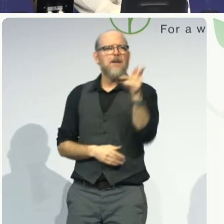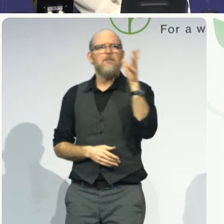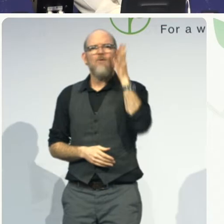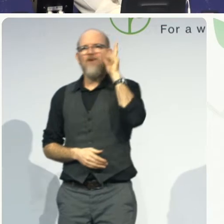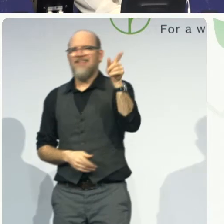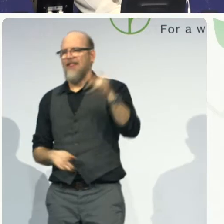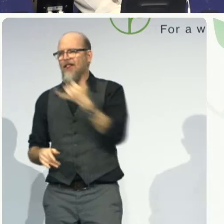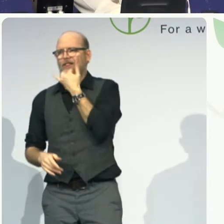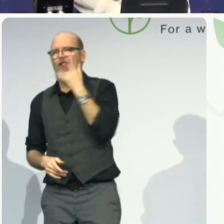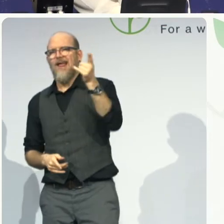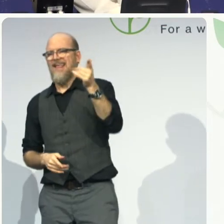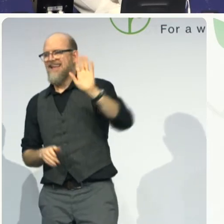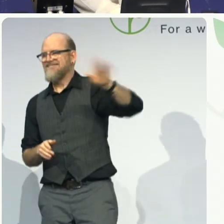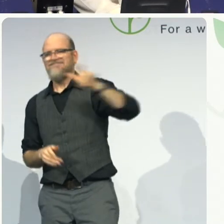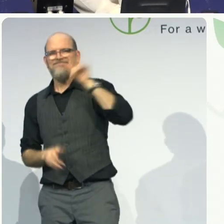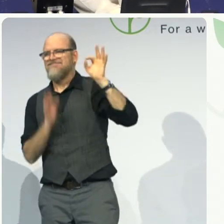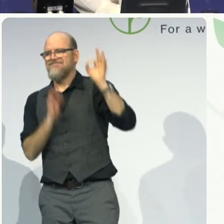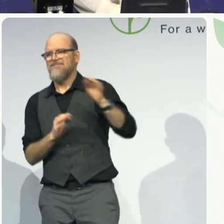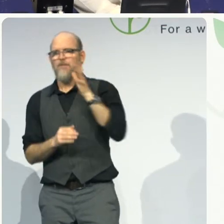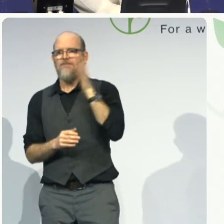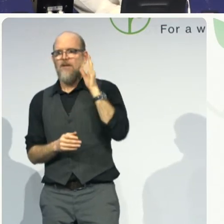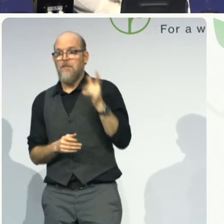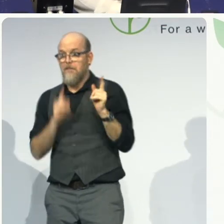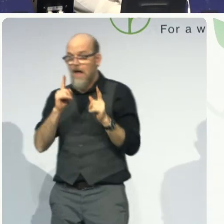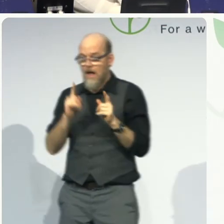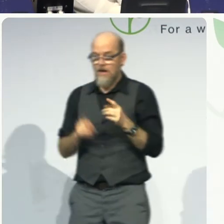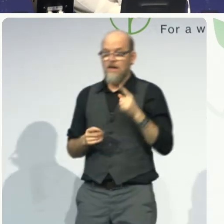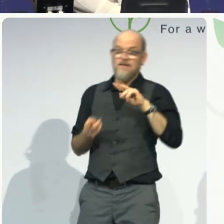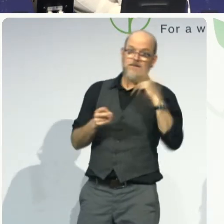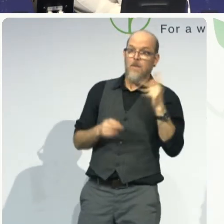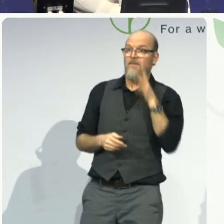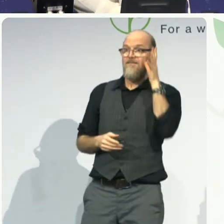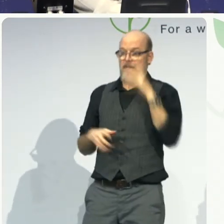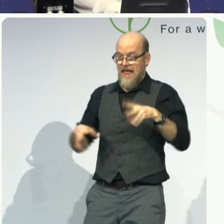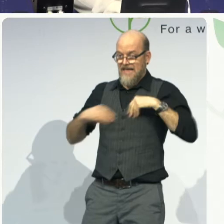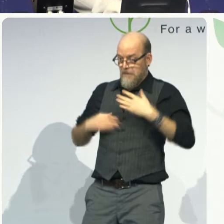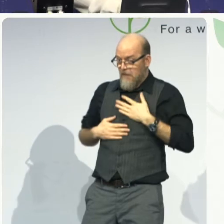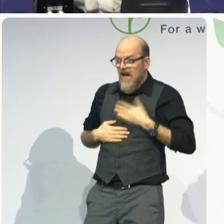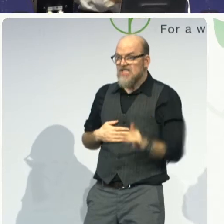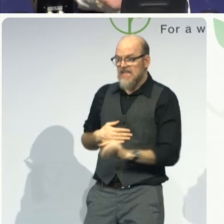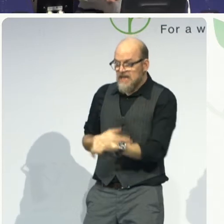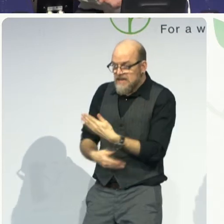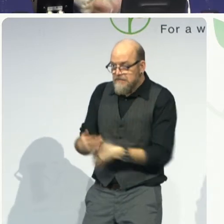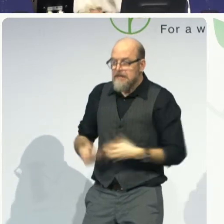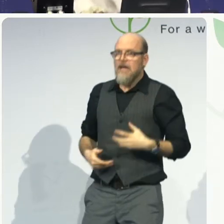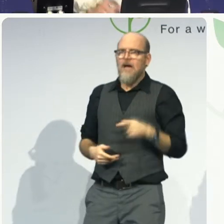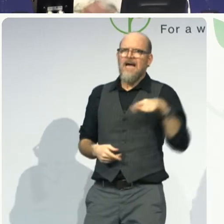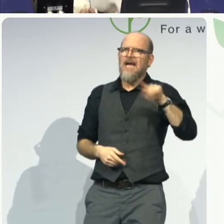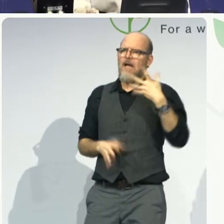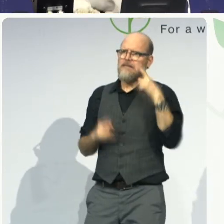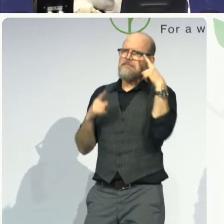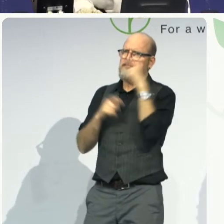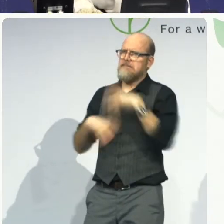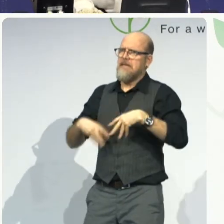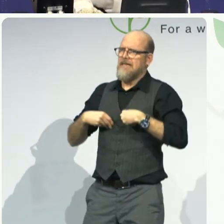disability. Therefore, in order to ensure an environment that fosters inclusion for the child, our approach must include